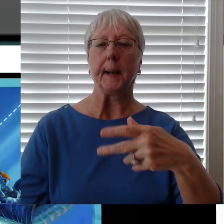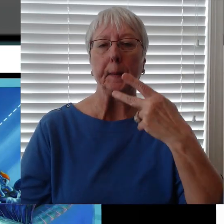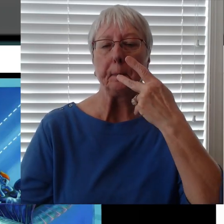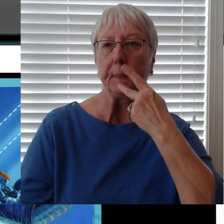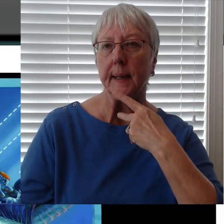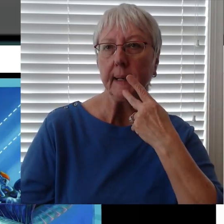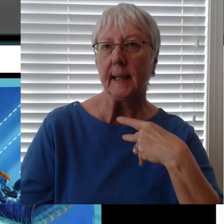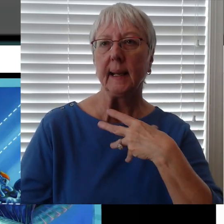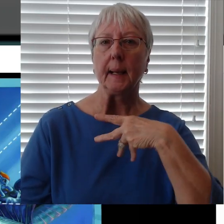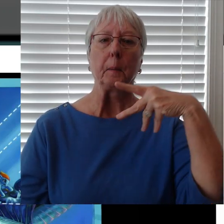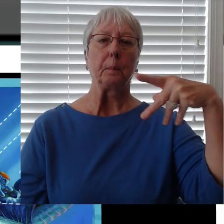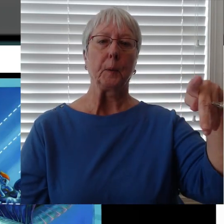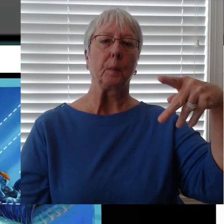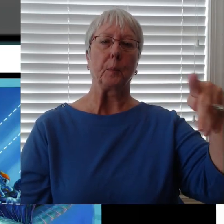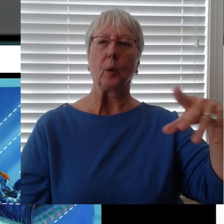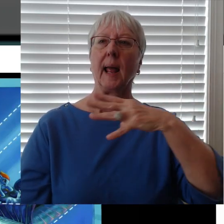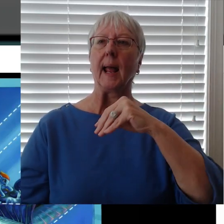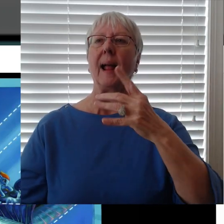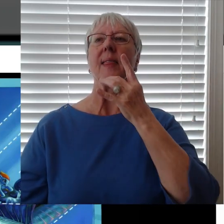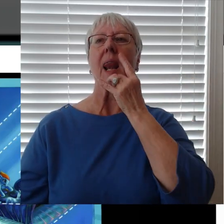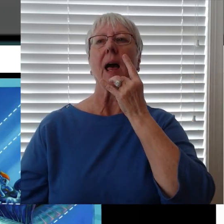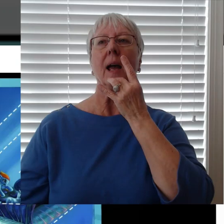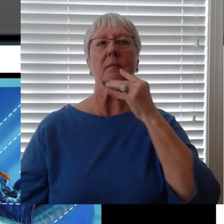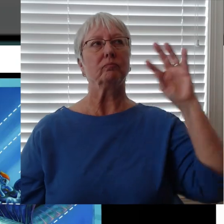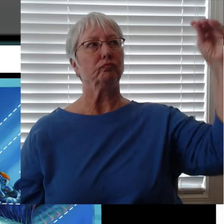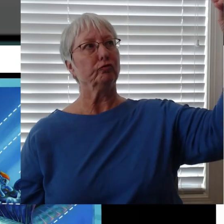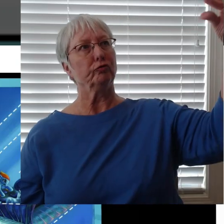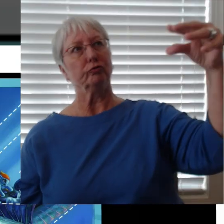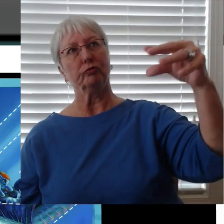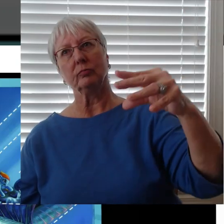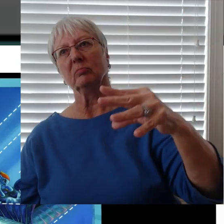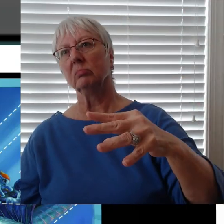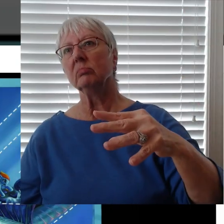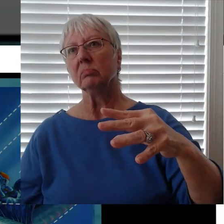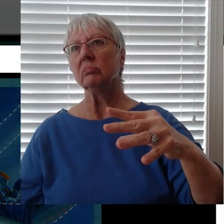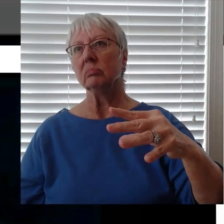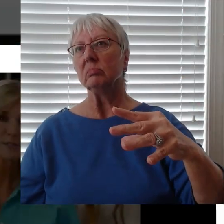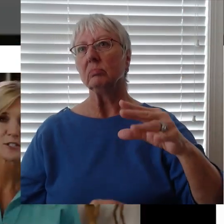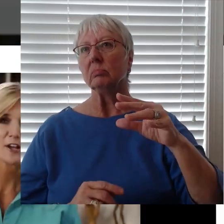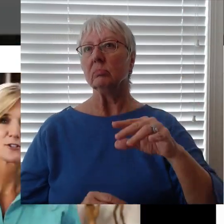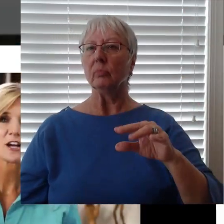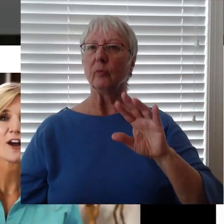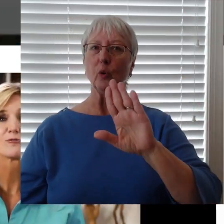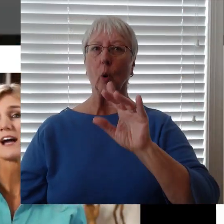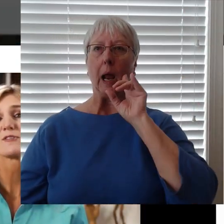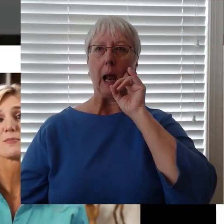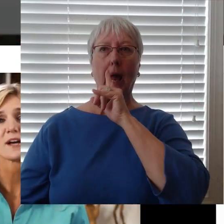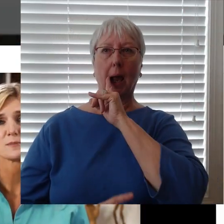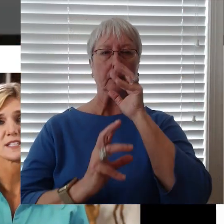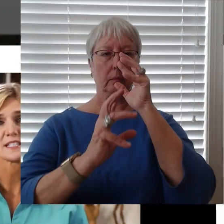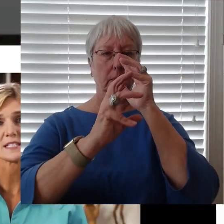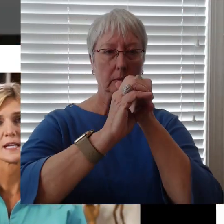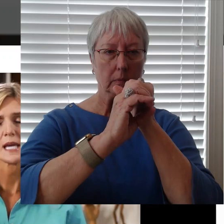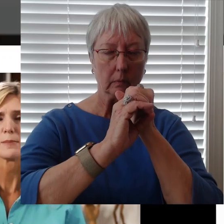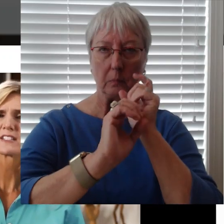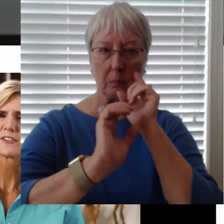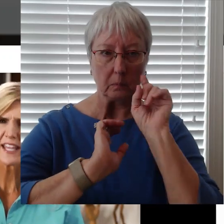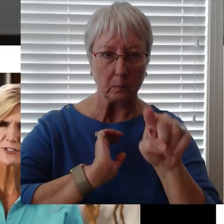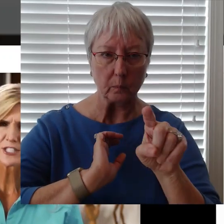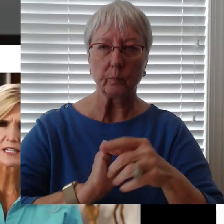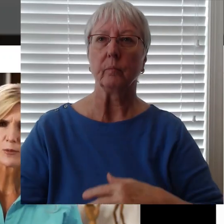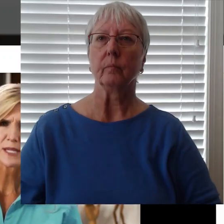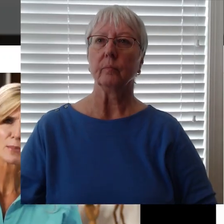characters here and along here, like a visual net. Complementary colors are rife with possibilities